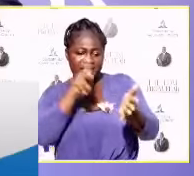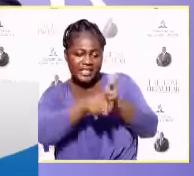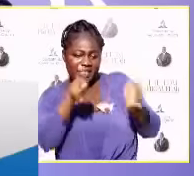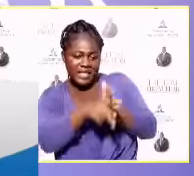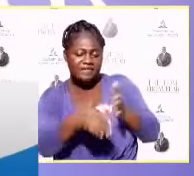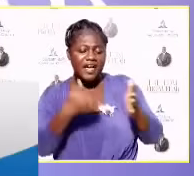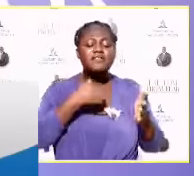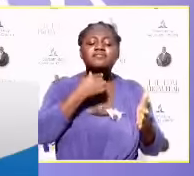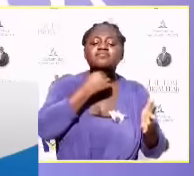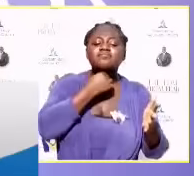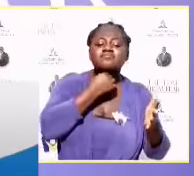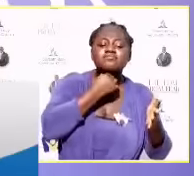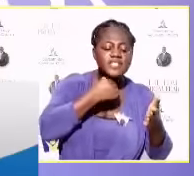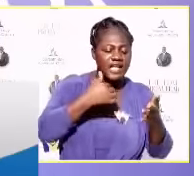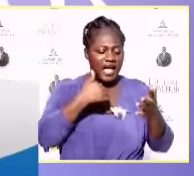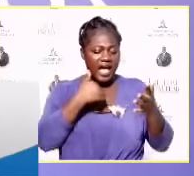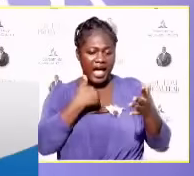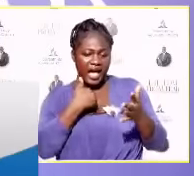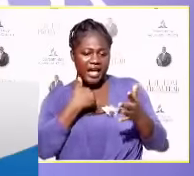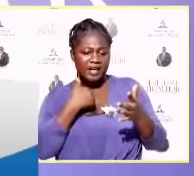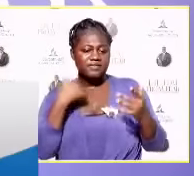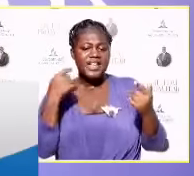have thou shalt not bear false